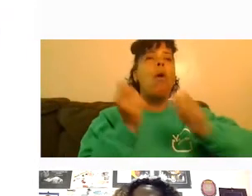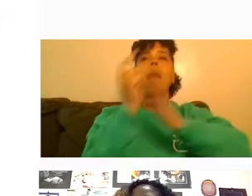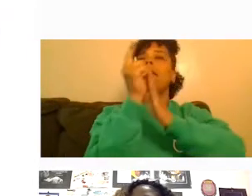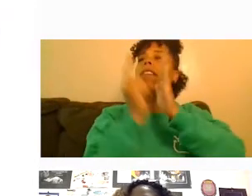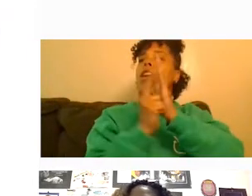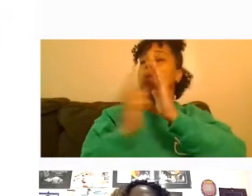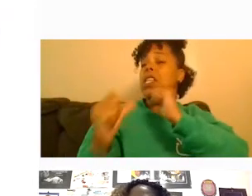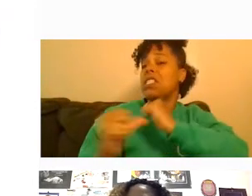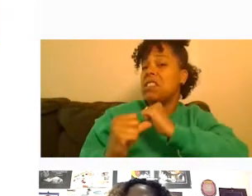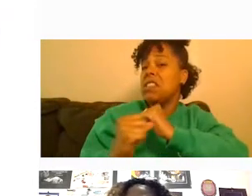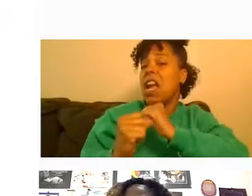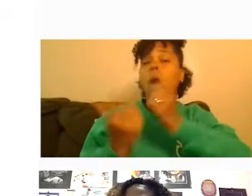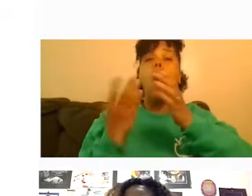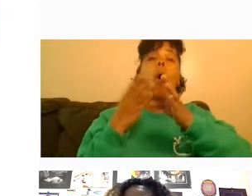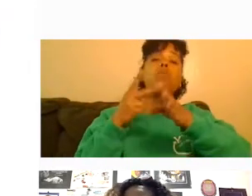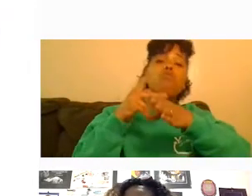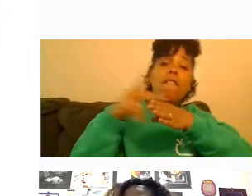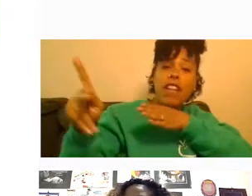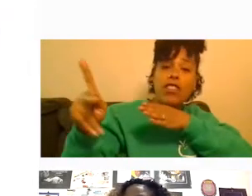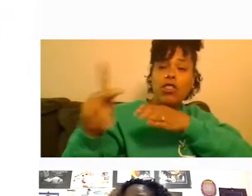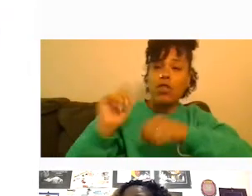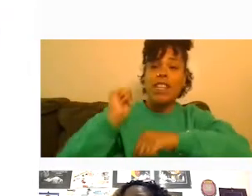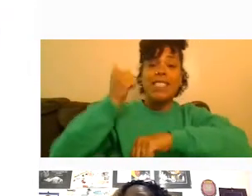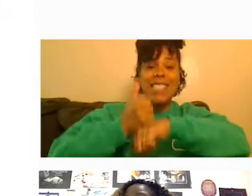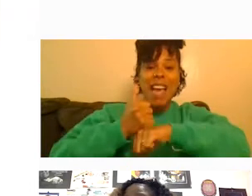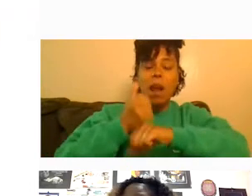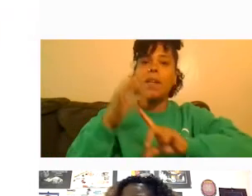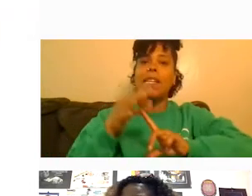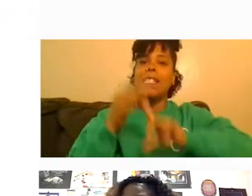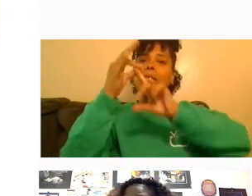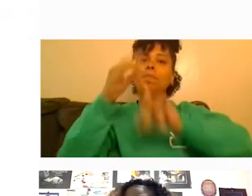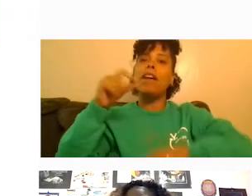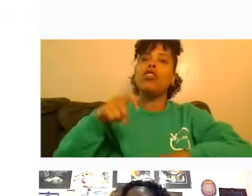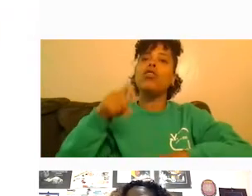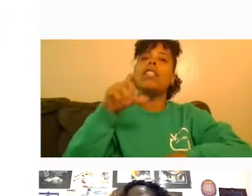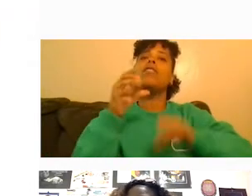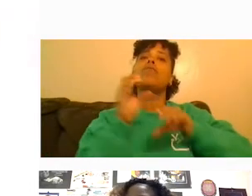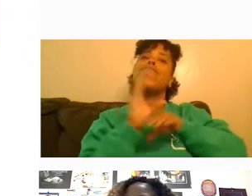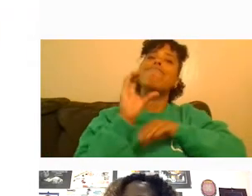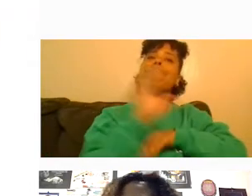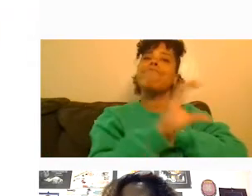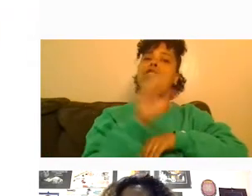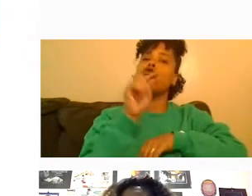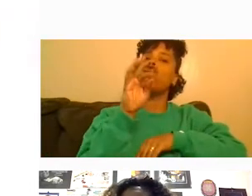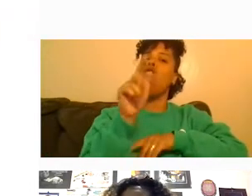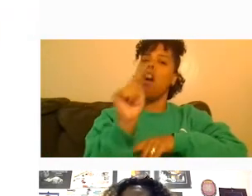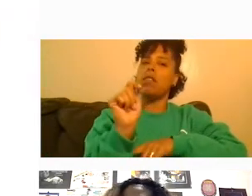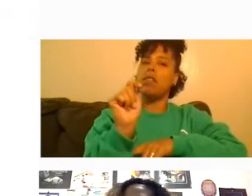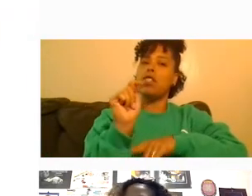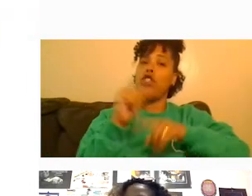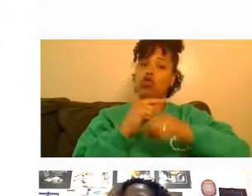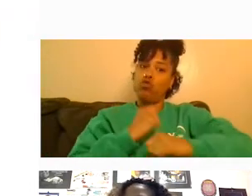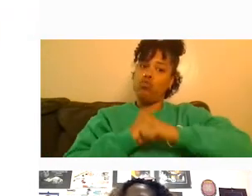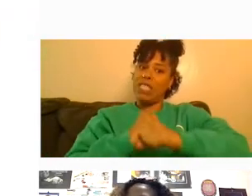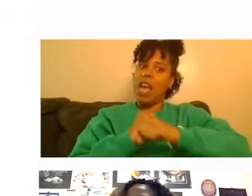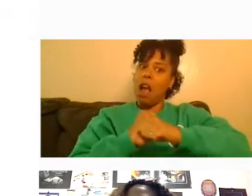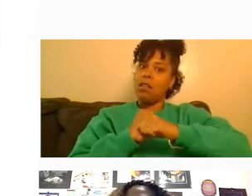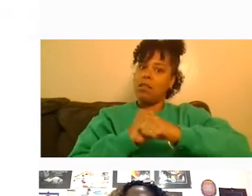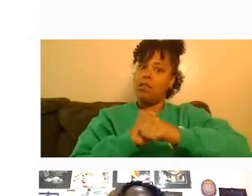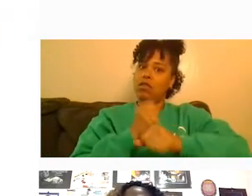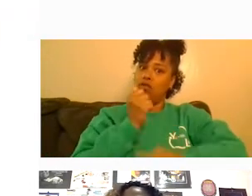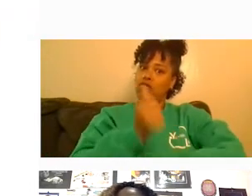assistant, set up a special needs trust or a trust for adults to protect what you've done so it does